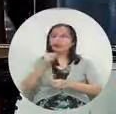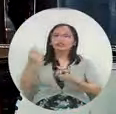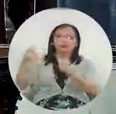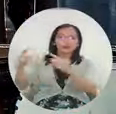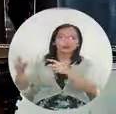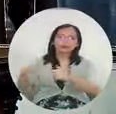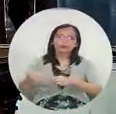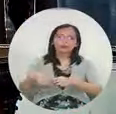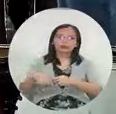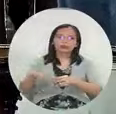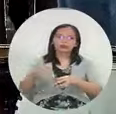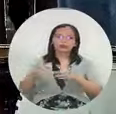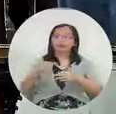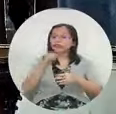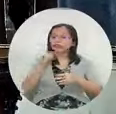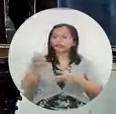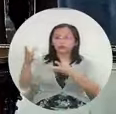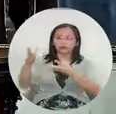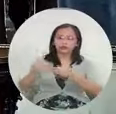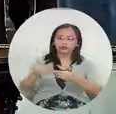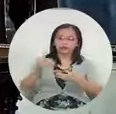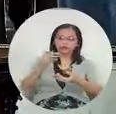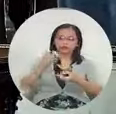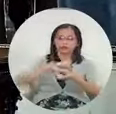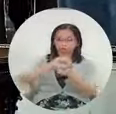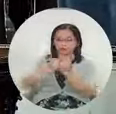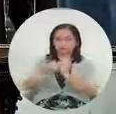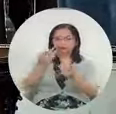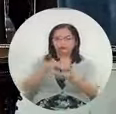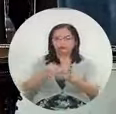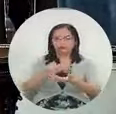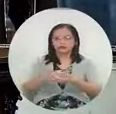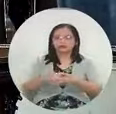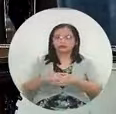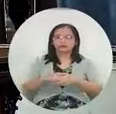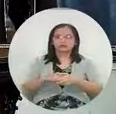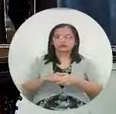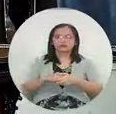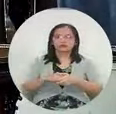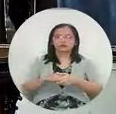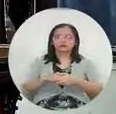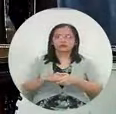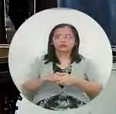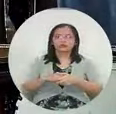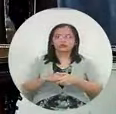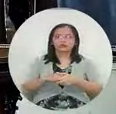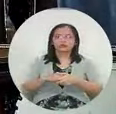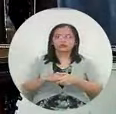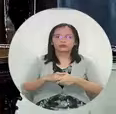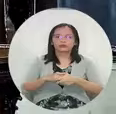there. Ako na'y mauwaw. I'm saying, grabe, tanaw mo na. Makaana ko ba?